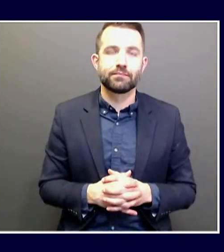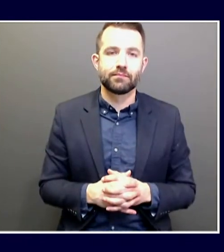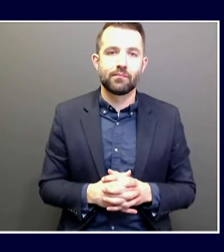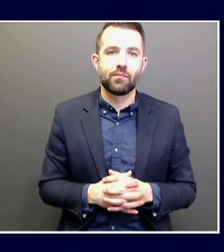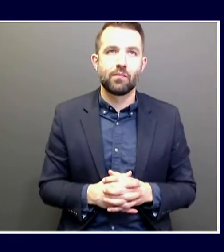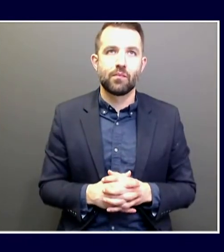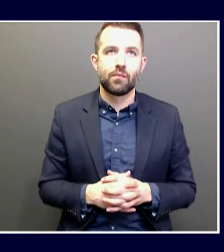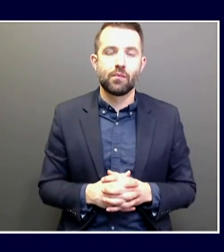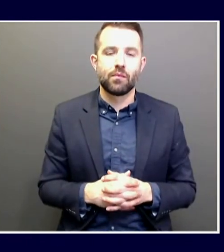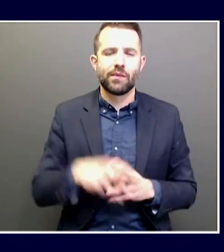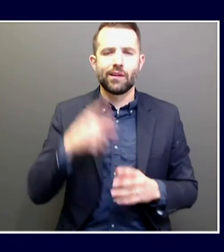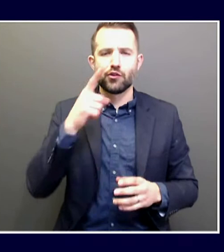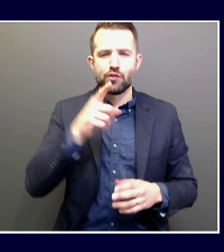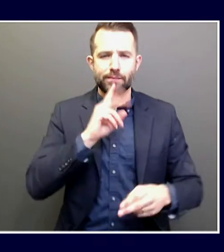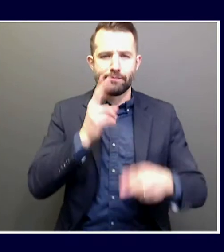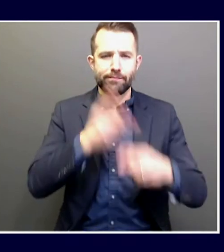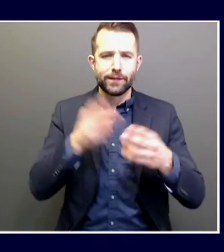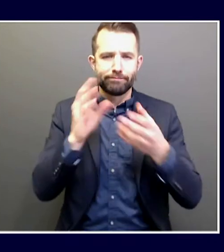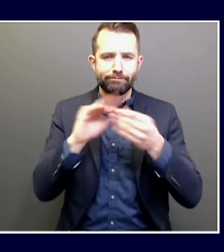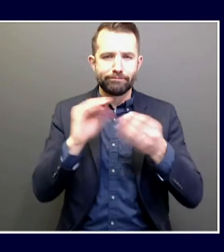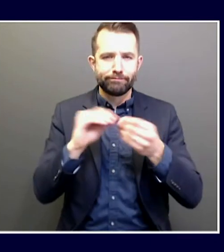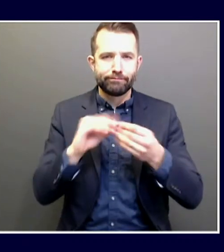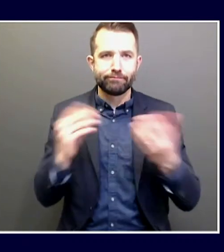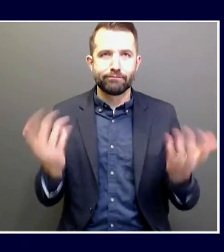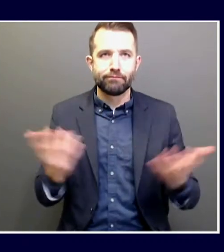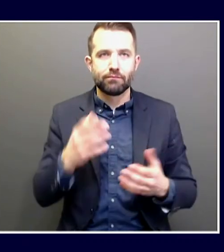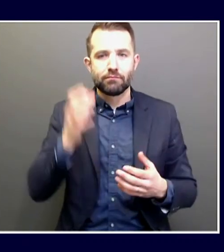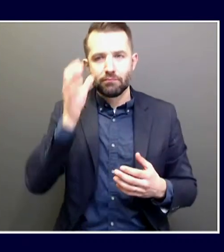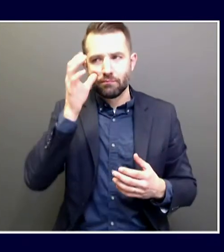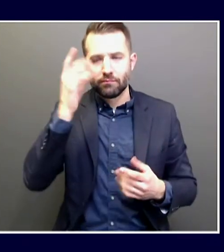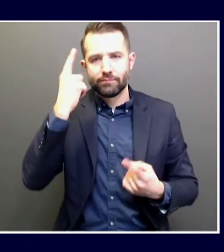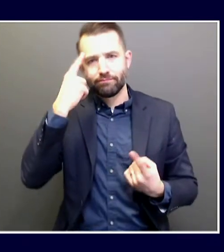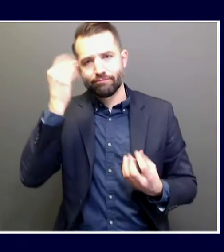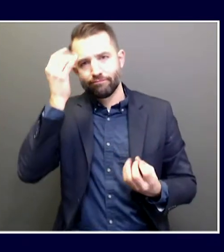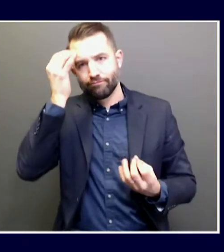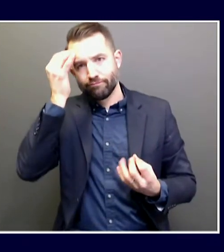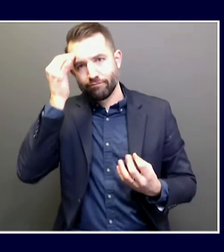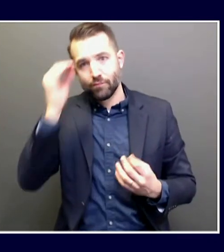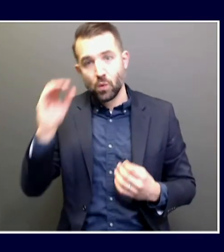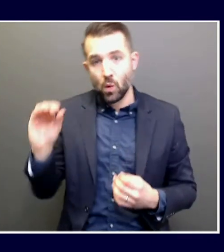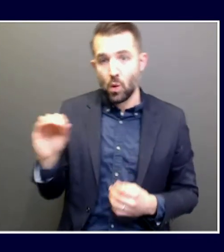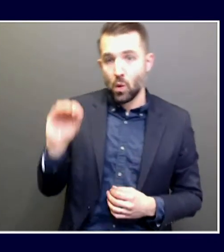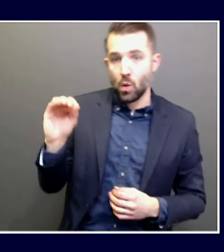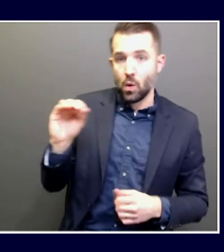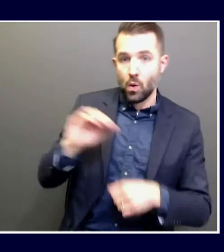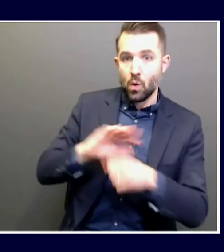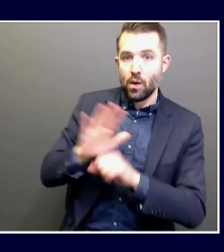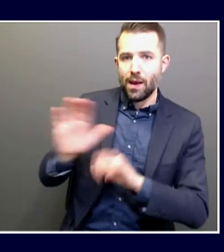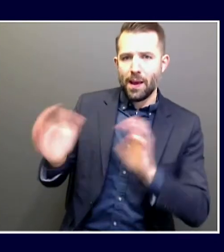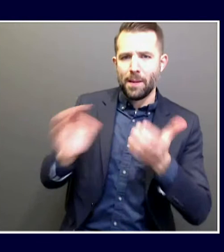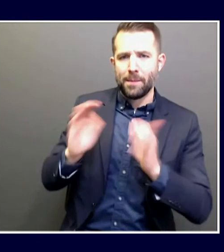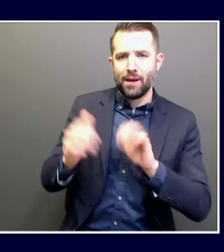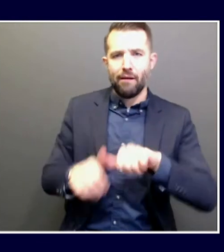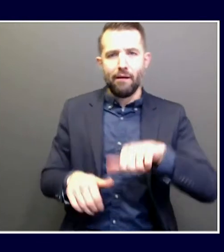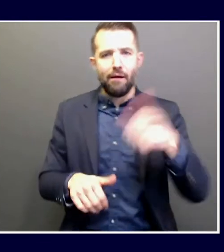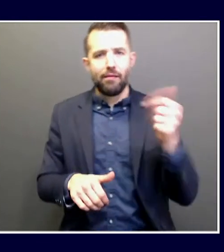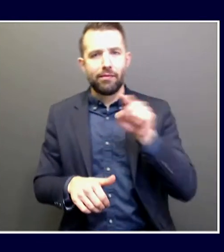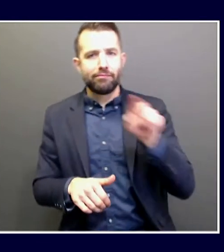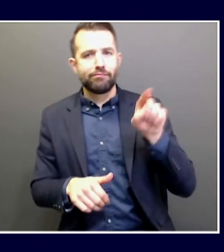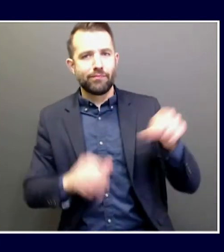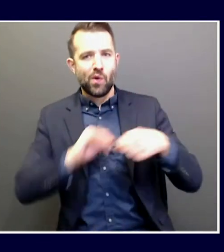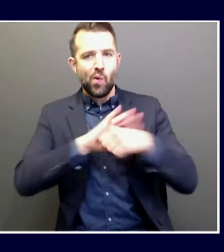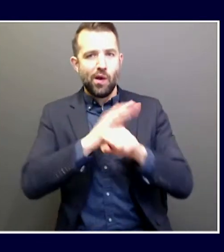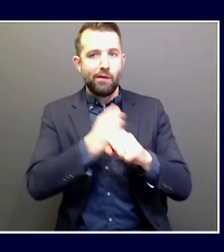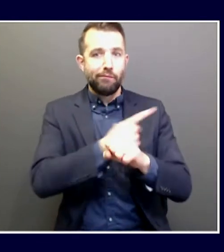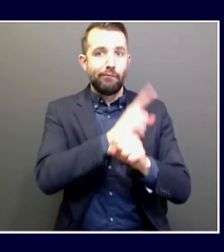mentioned at the top of our call and Omicron as it relates to other variants, how it's different and how we need to be responding to